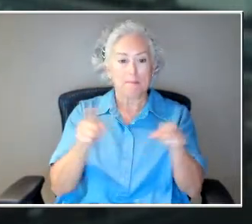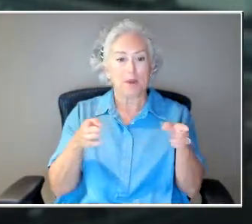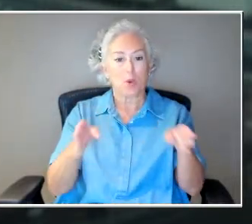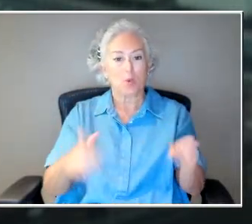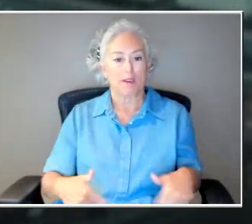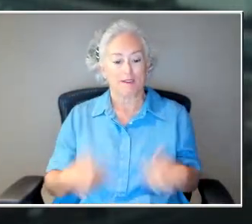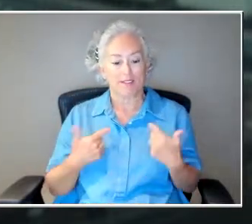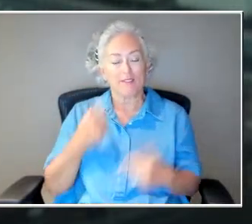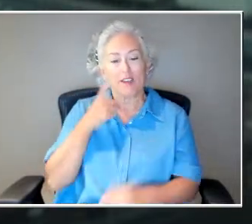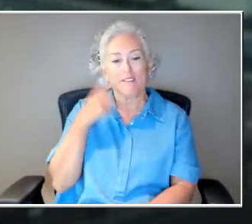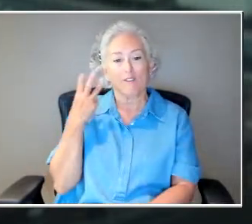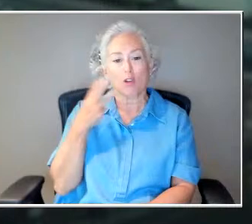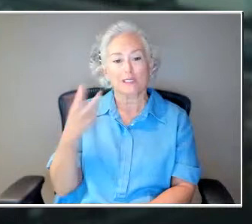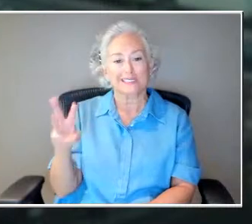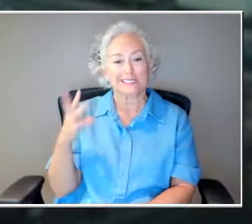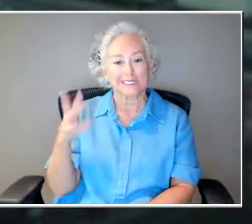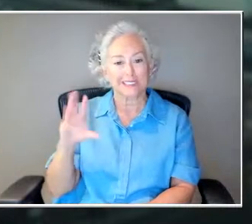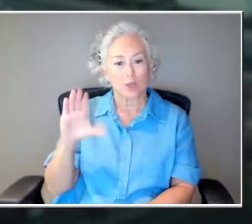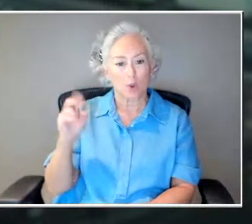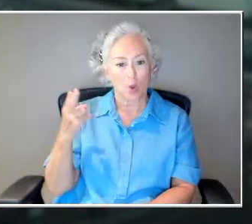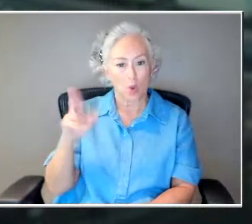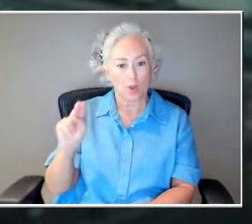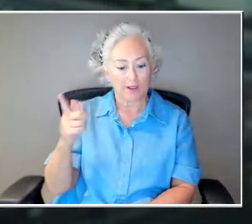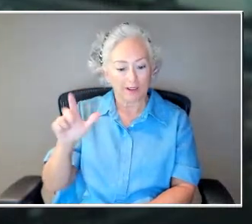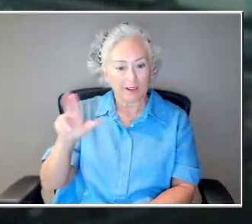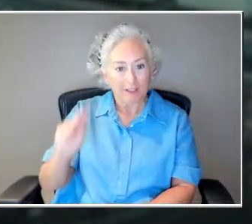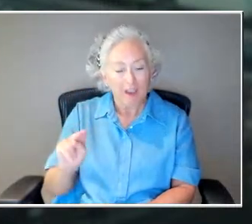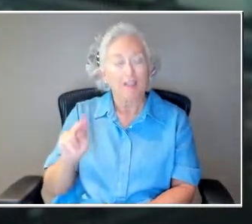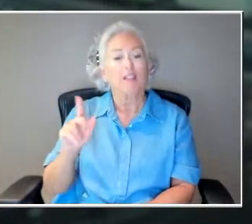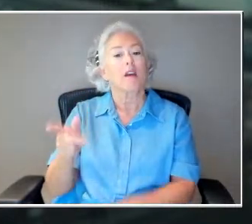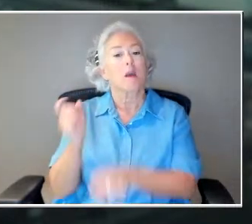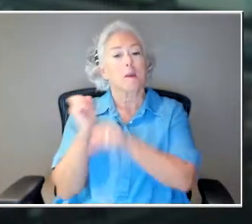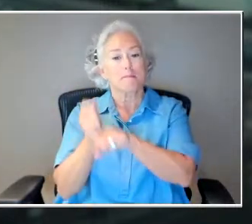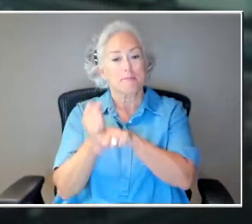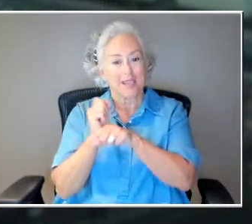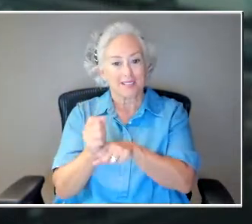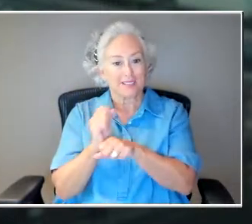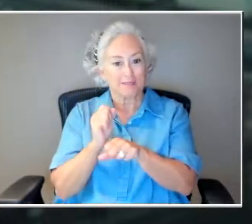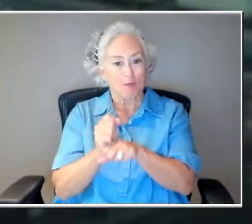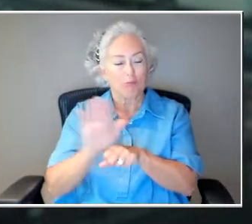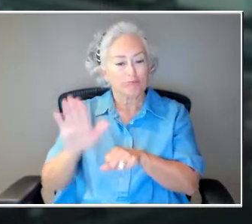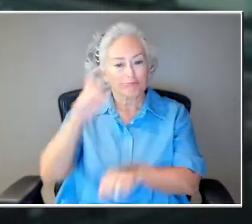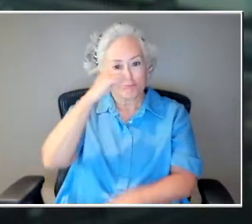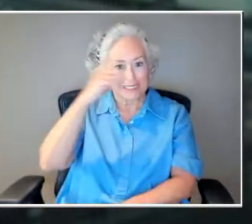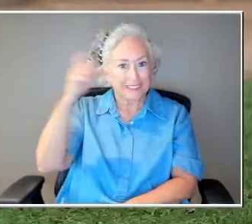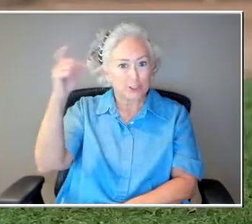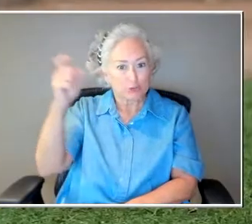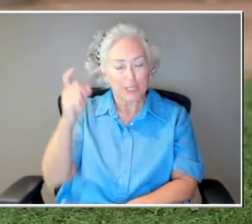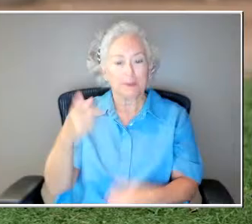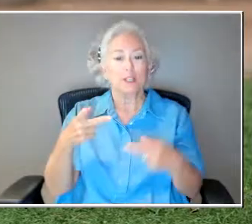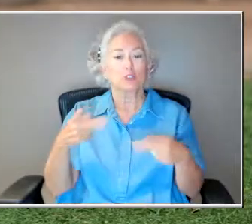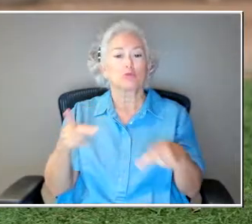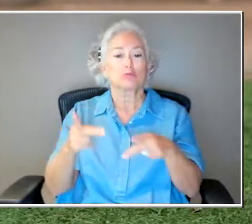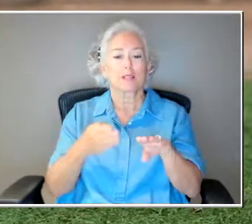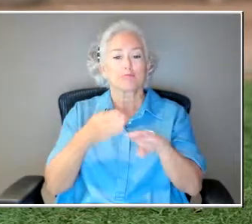his field of dreams, with aspirations of playing ball well beyond the high school battlegrounds.